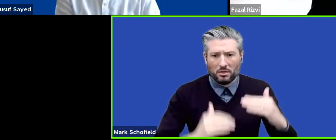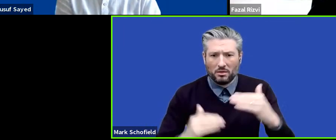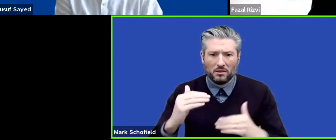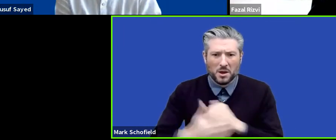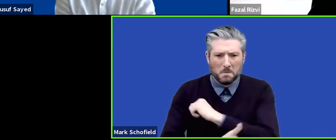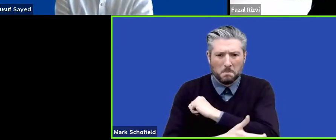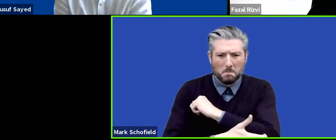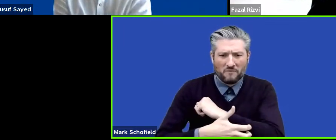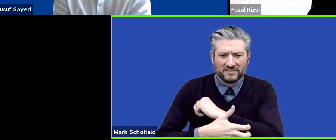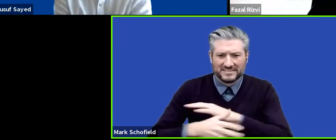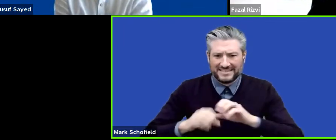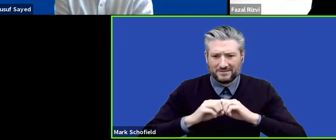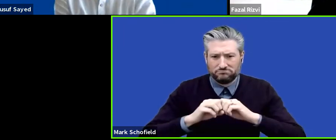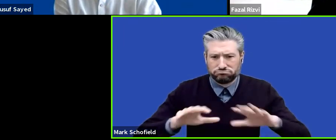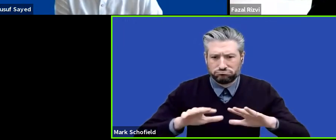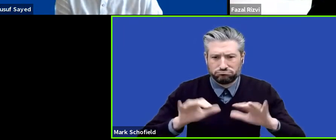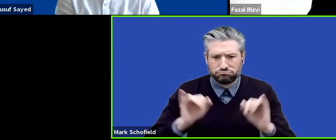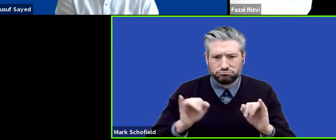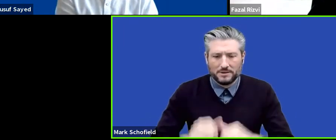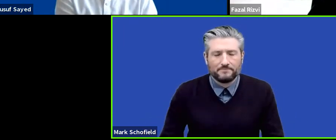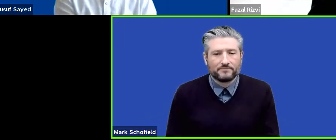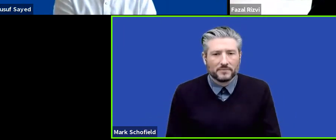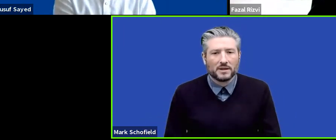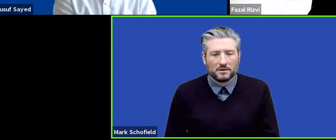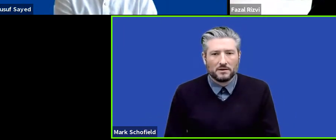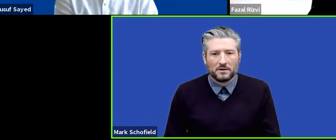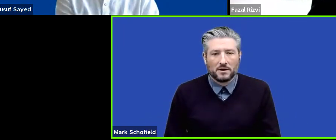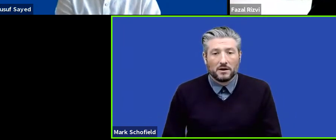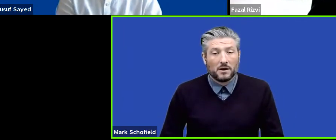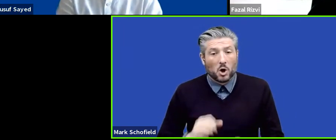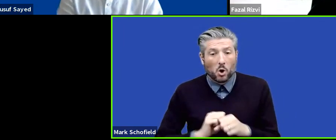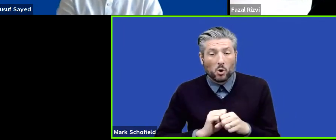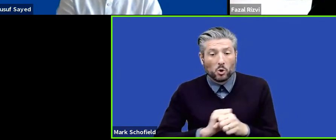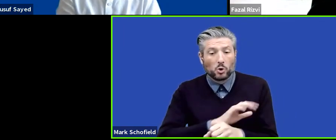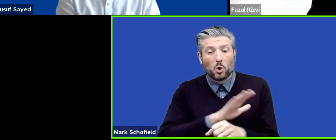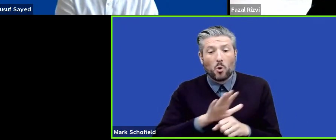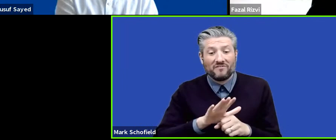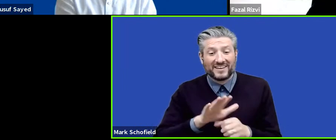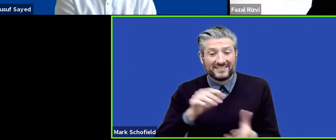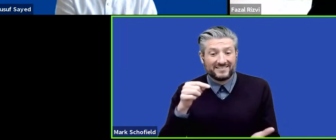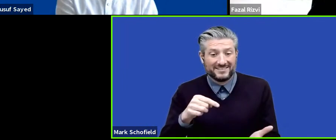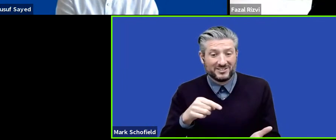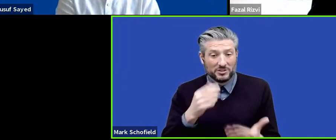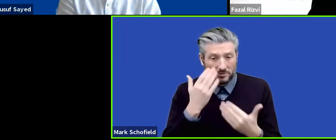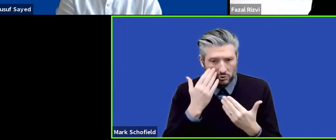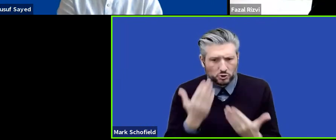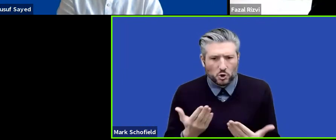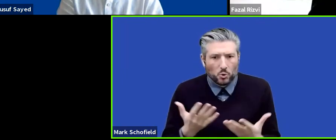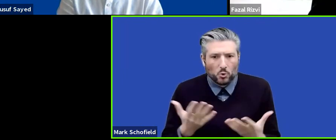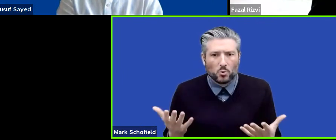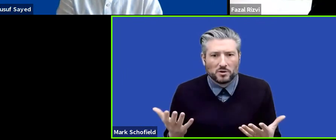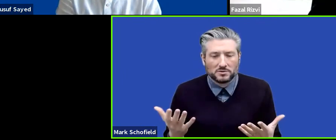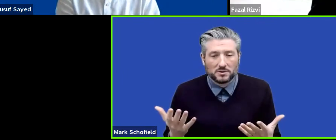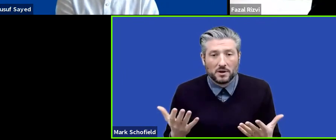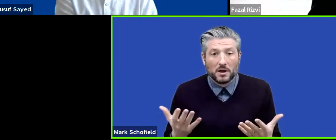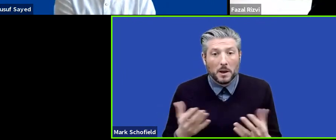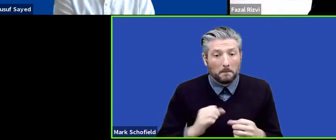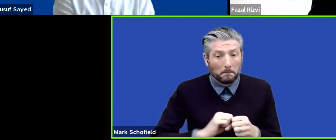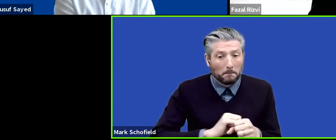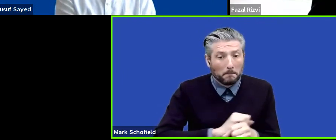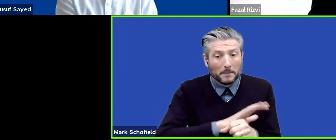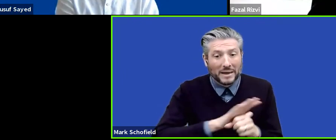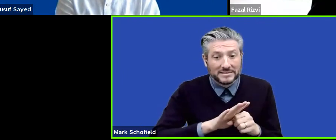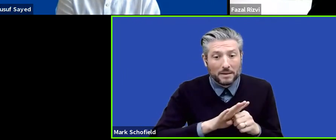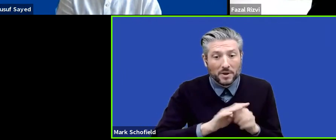But crucially, what COVID is telling us is that it's not just a pandemic of health, because while much